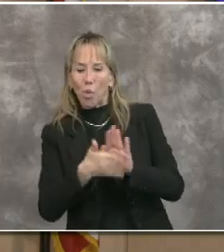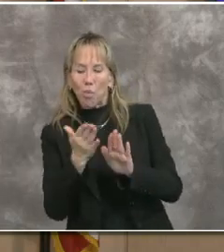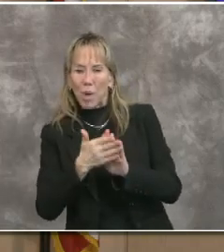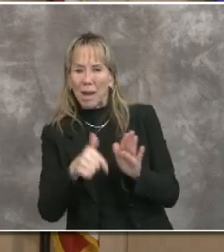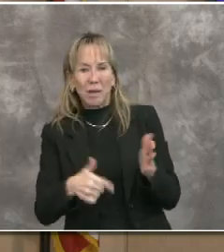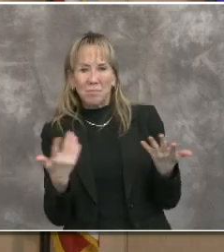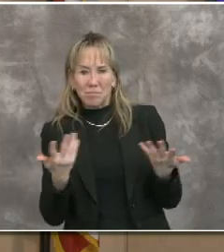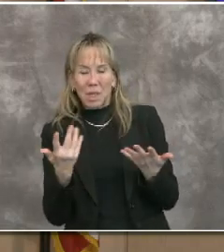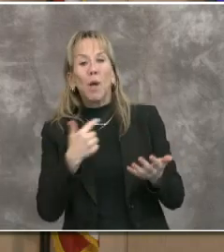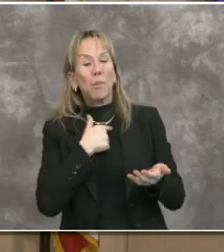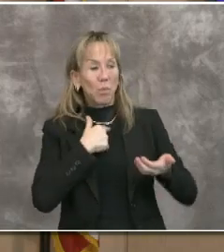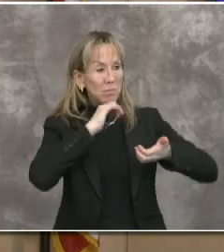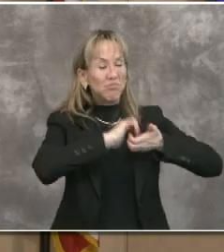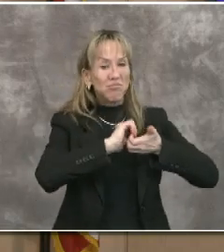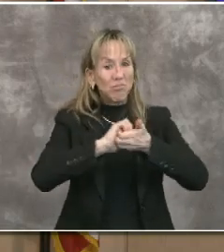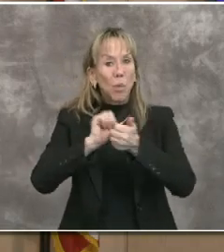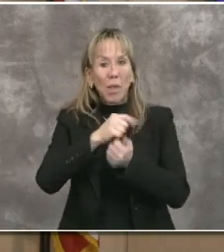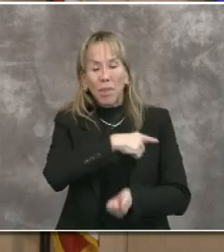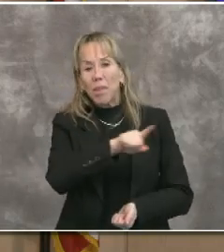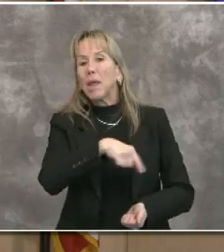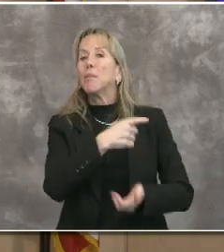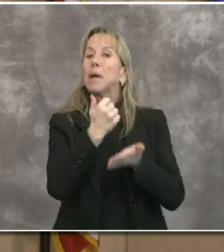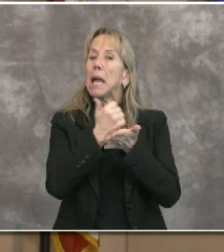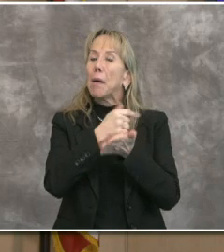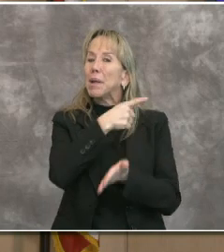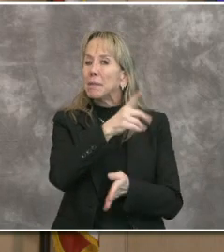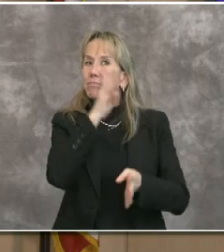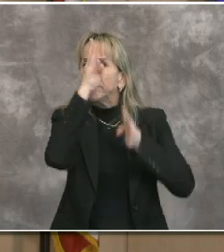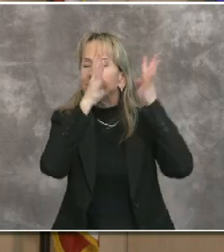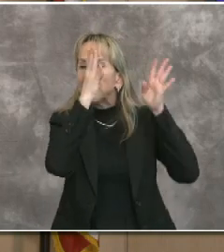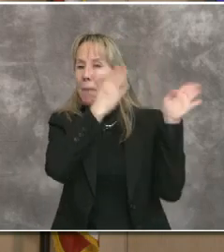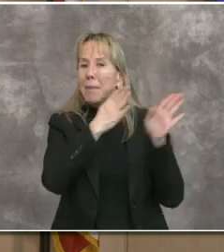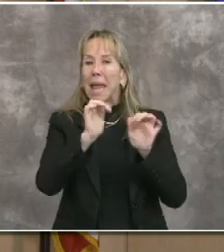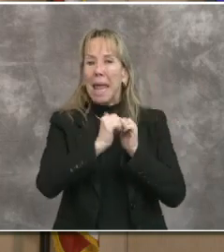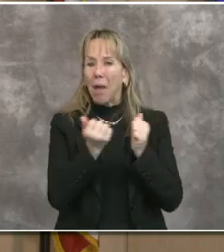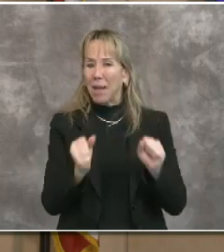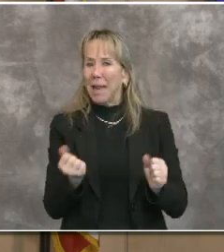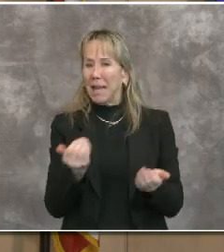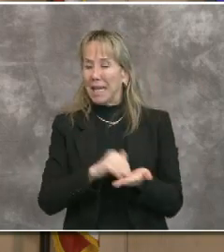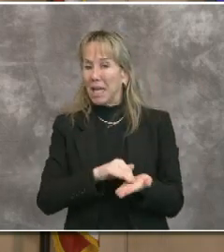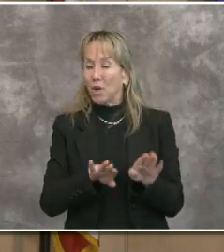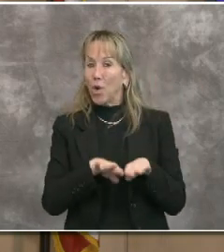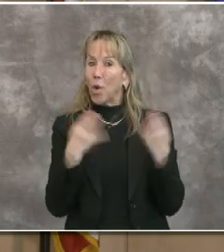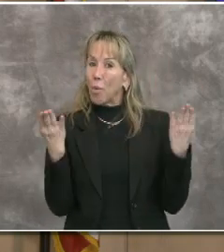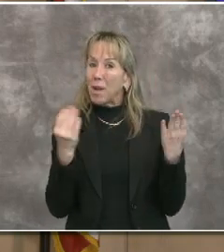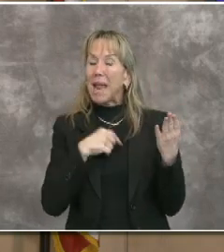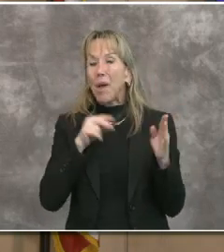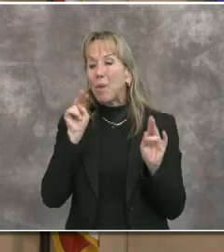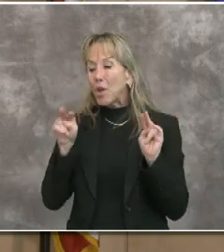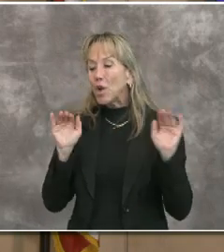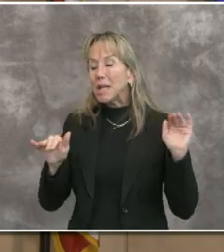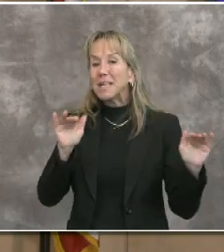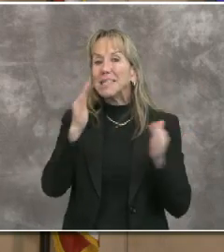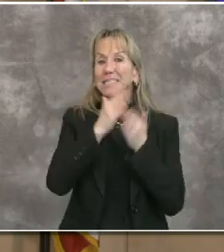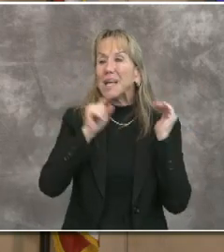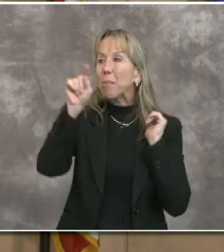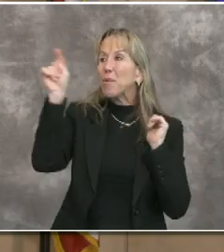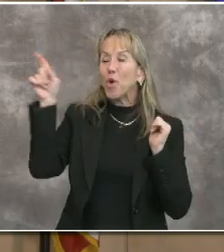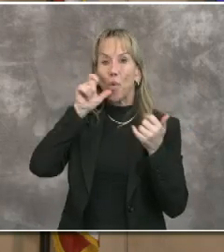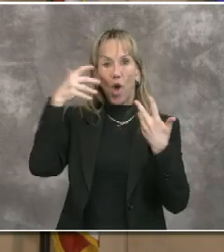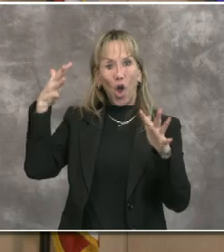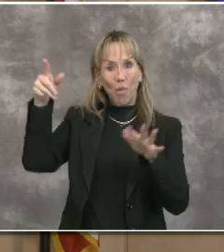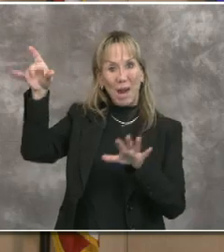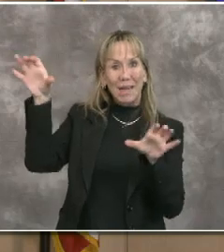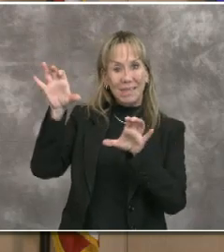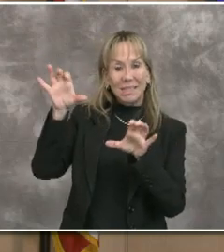with those entities to come up with a plan for how we could reopen those. We're looking to a lot of the jurisdictions that are a little bit ahead of us in terms of what they've done and